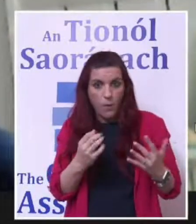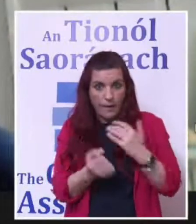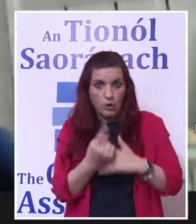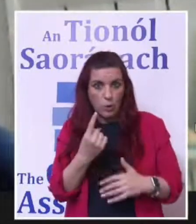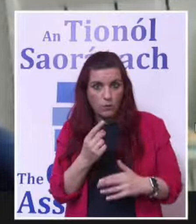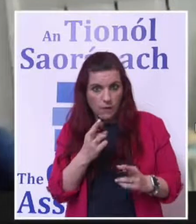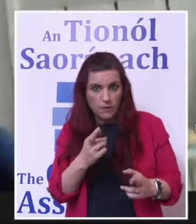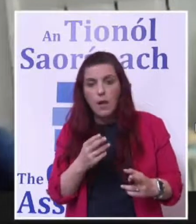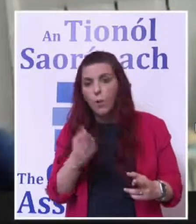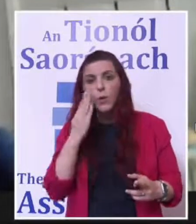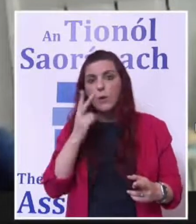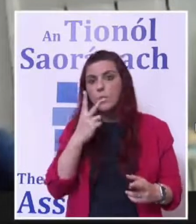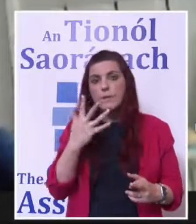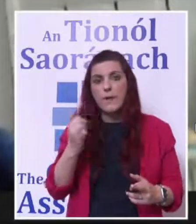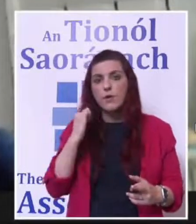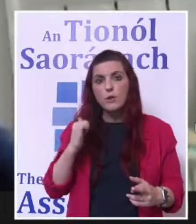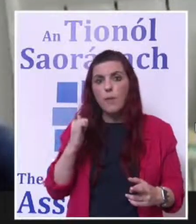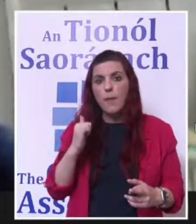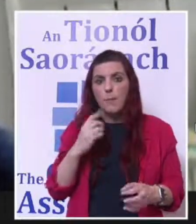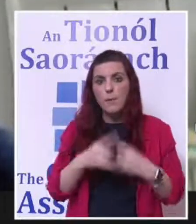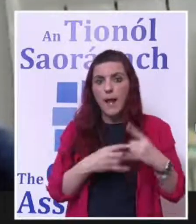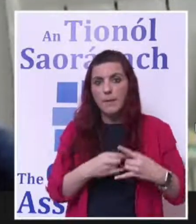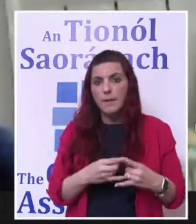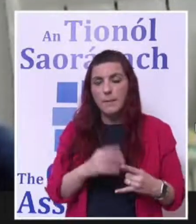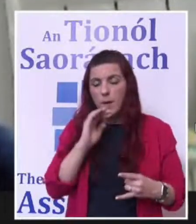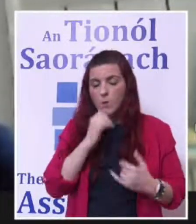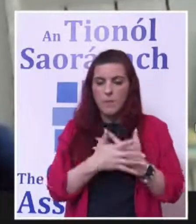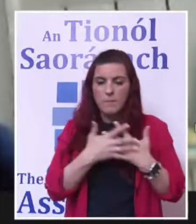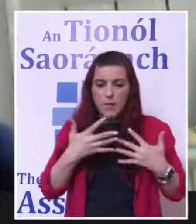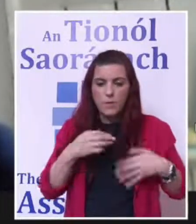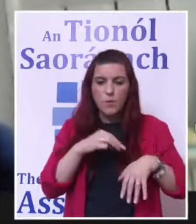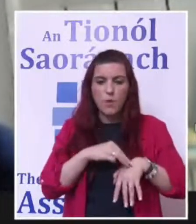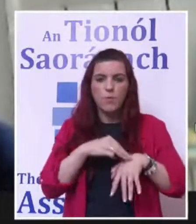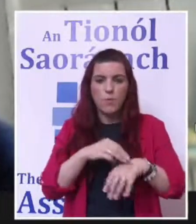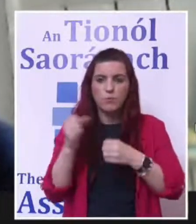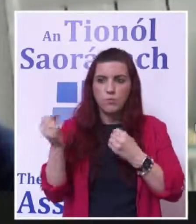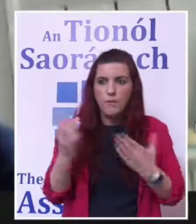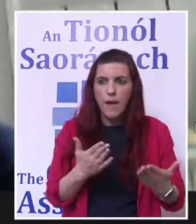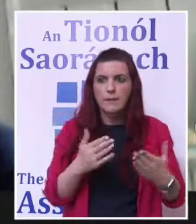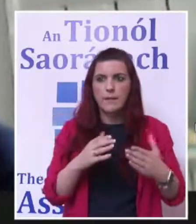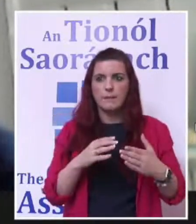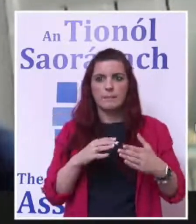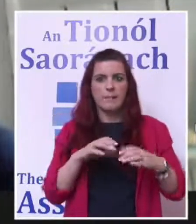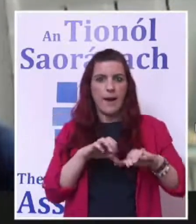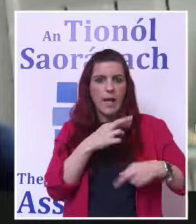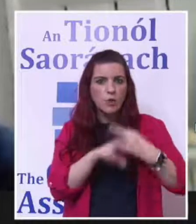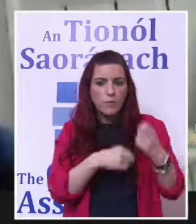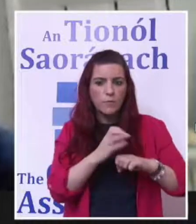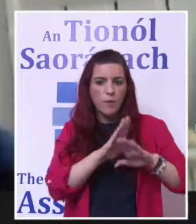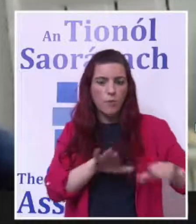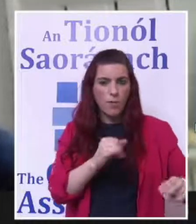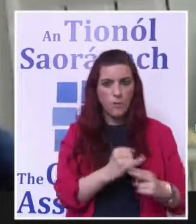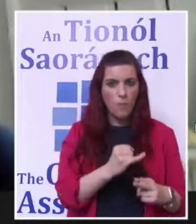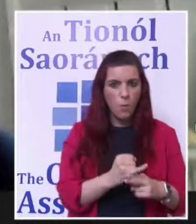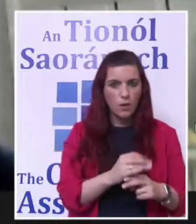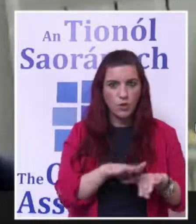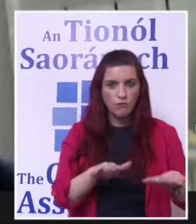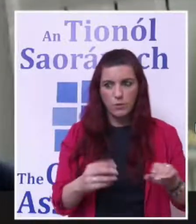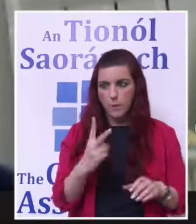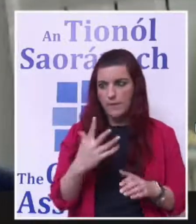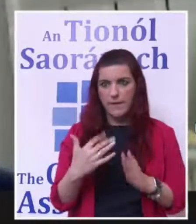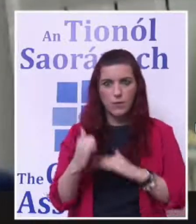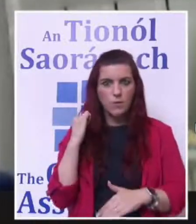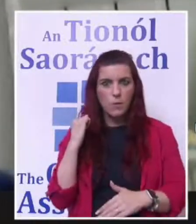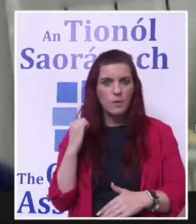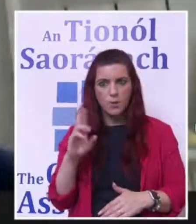era because we were having major problems with providing classrooms for our primary children 25 years ago. And nobody had